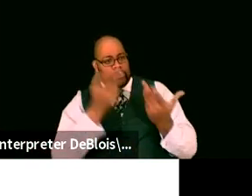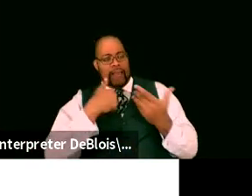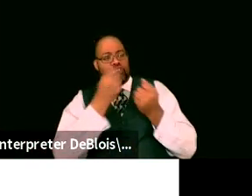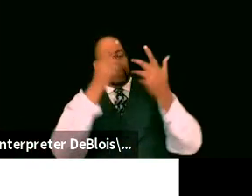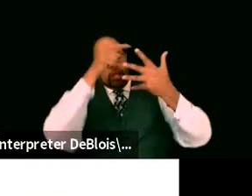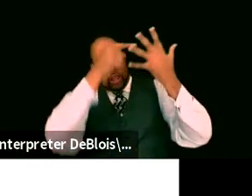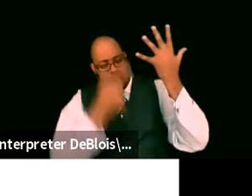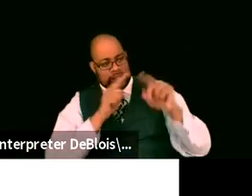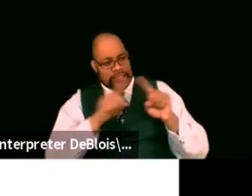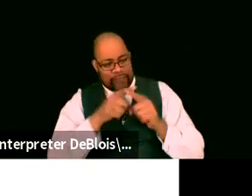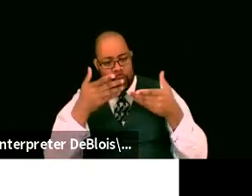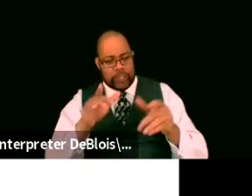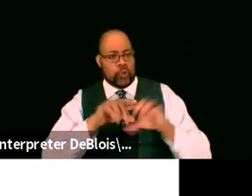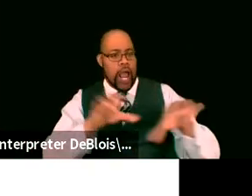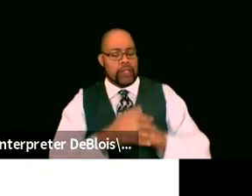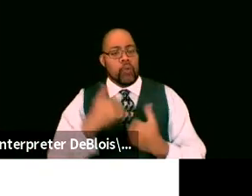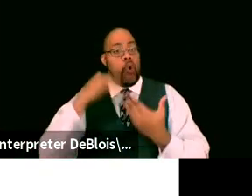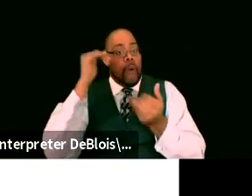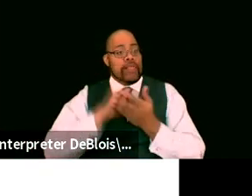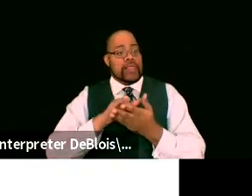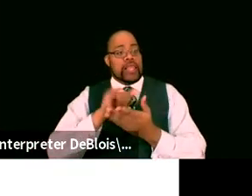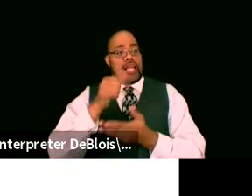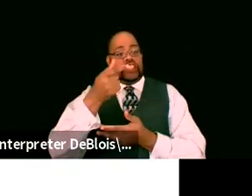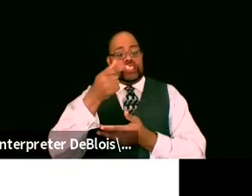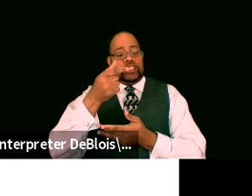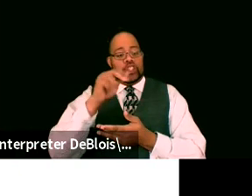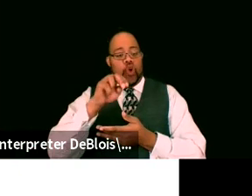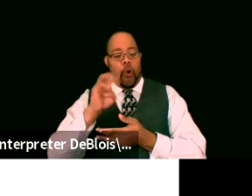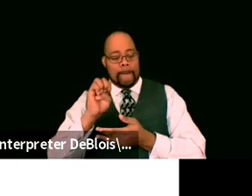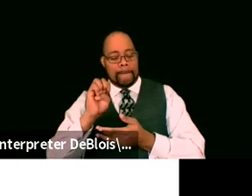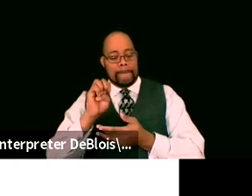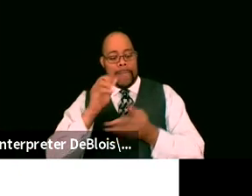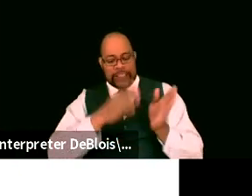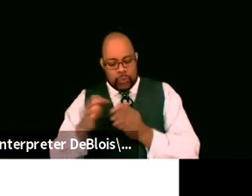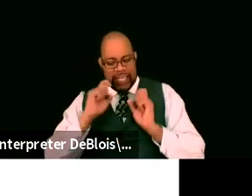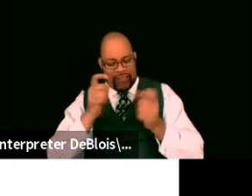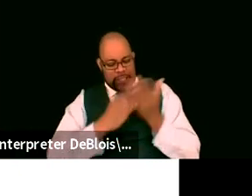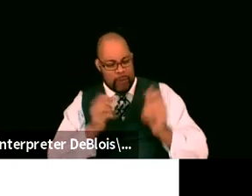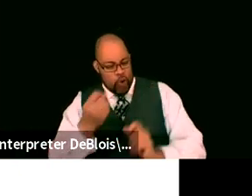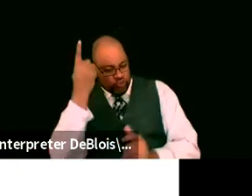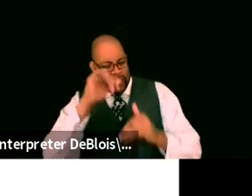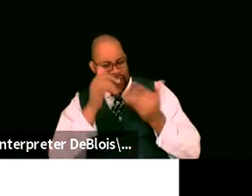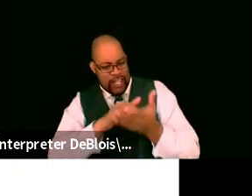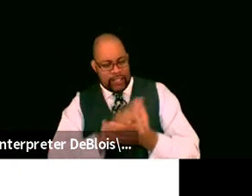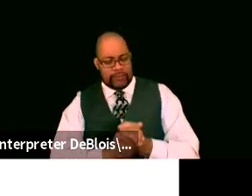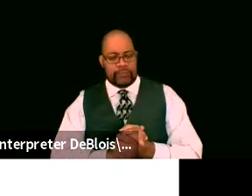many mechanisms of action. So we were hoping that genome sequencing would give some sort of insight into this.